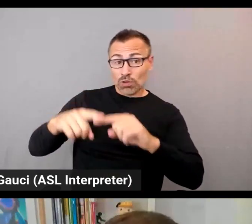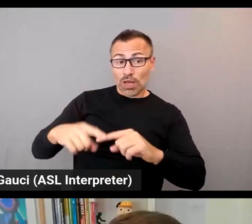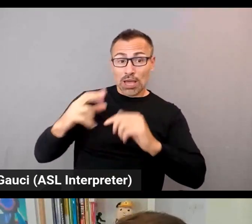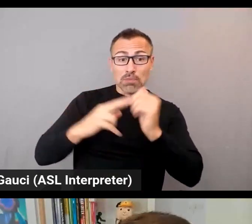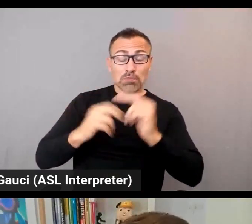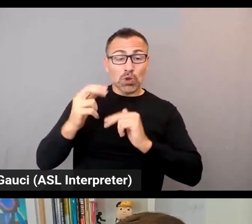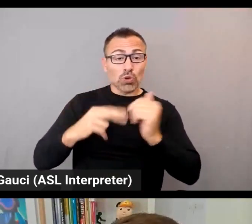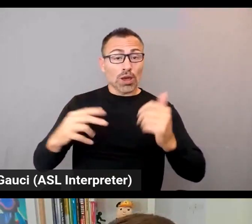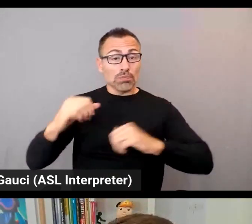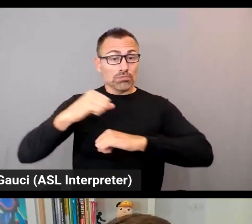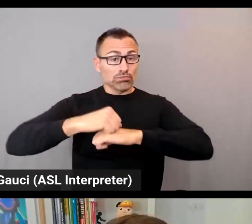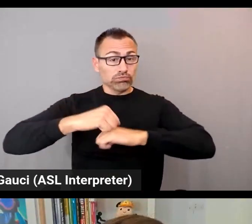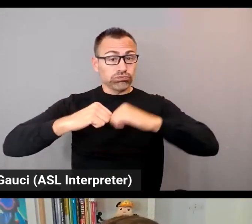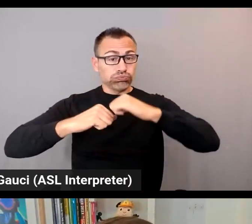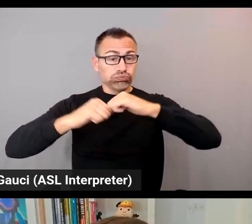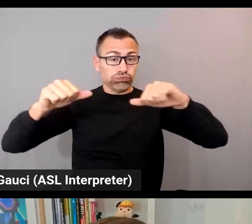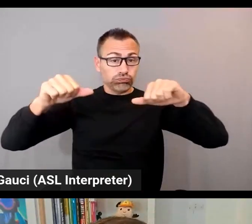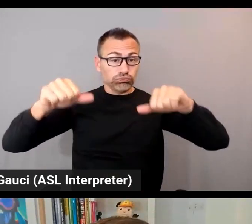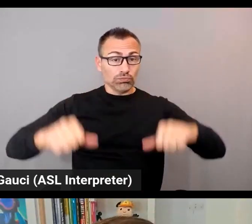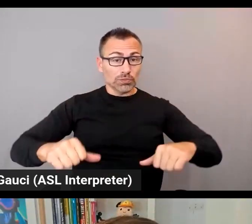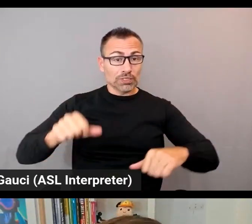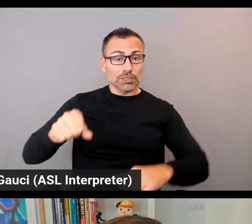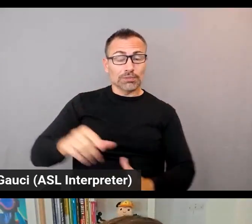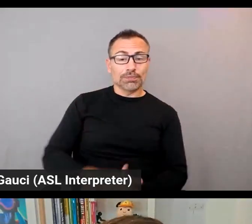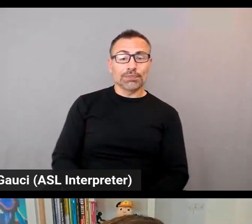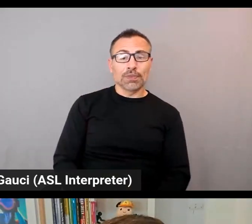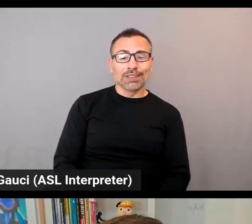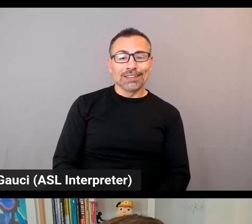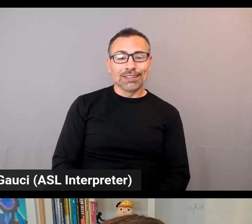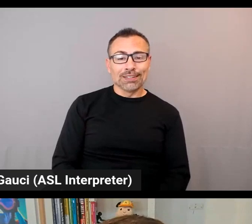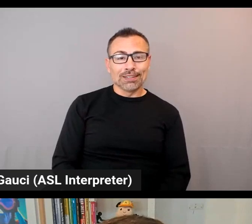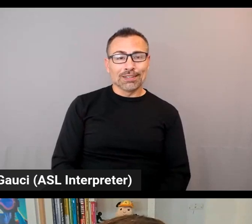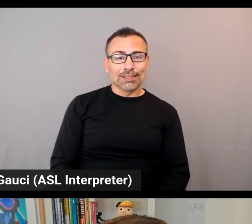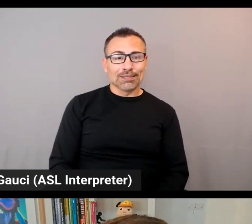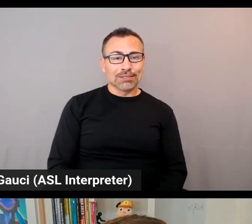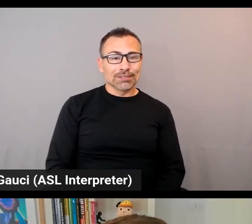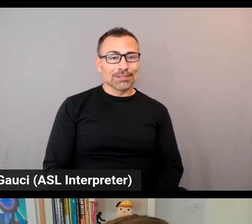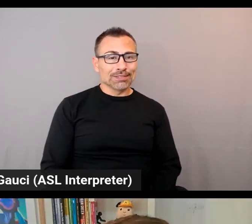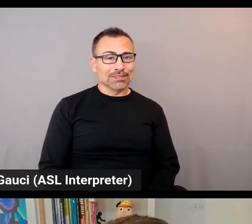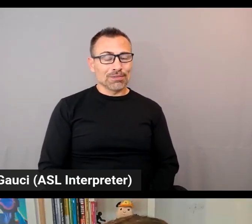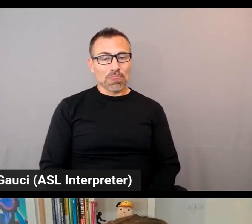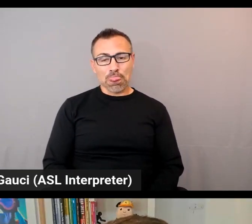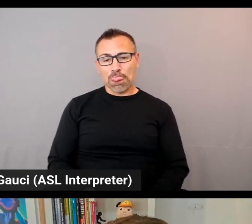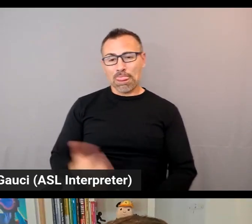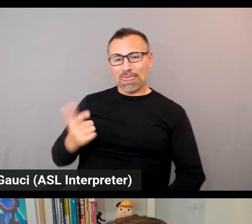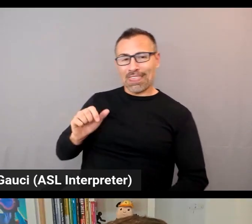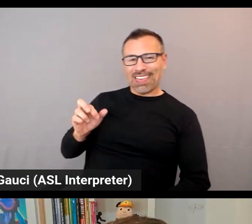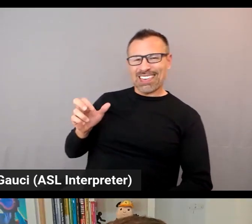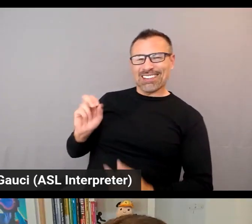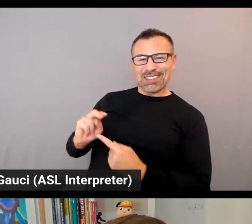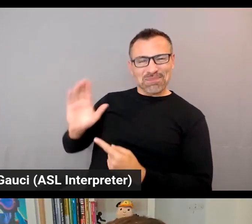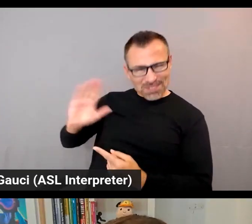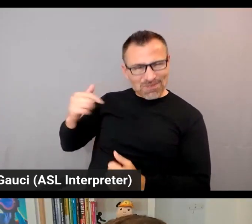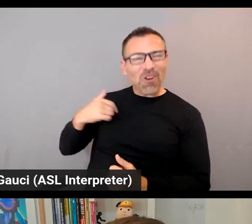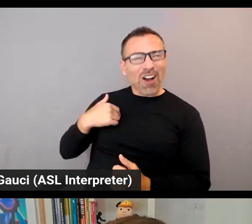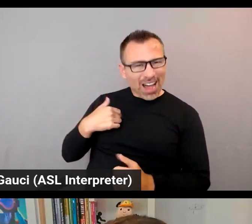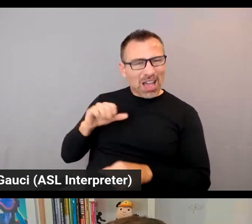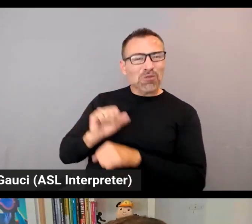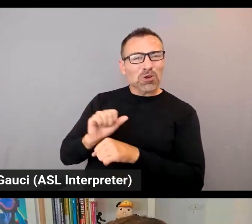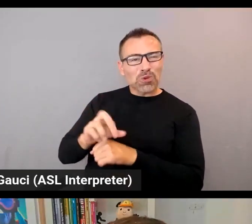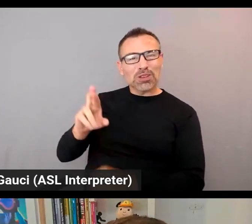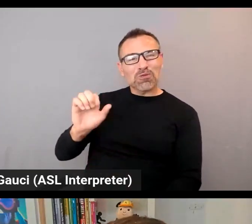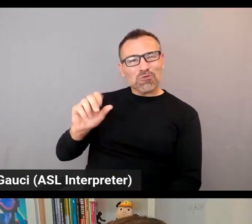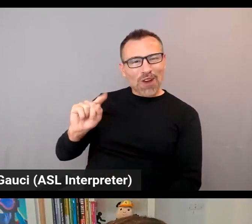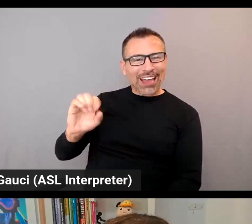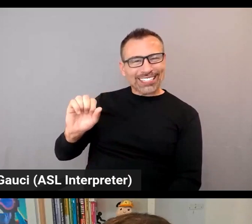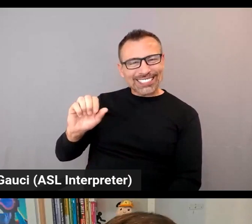it depends on. Yeah, because back in the day, when I used to be hands-on, I would rack and stack and configure all the things, and we would think